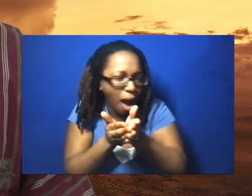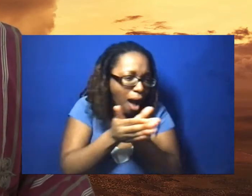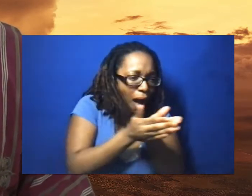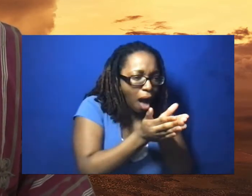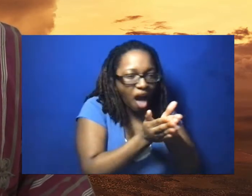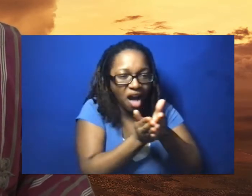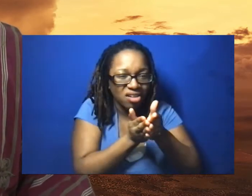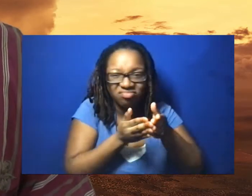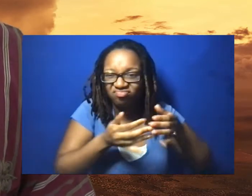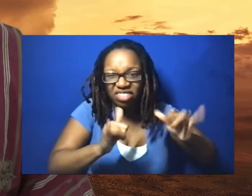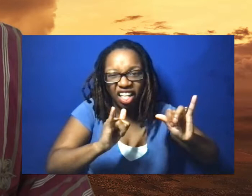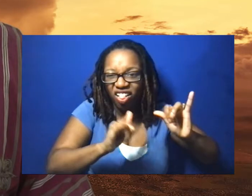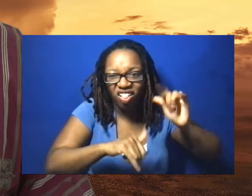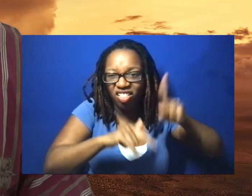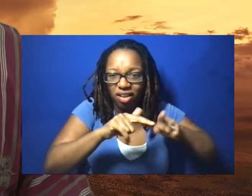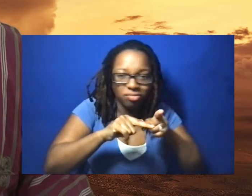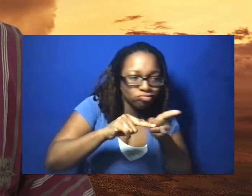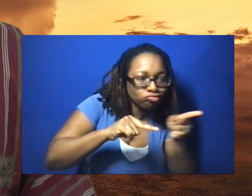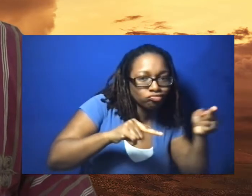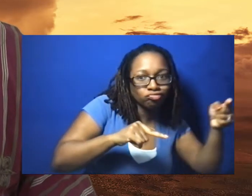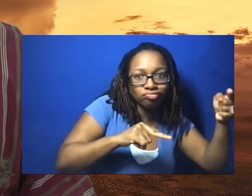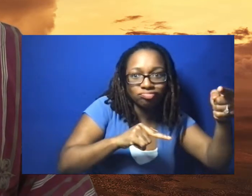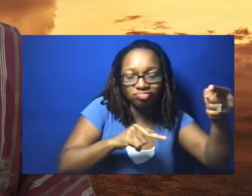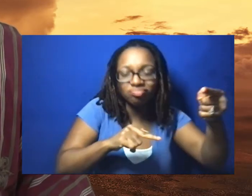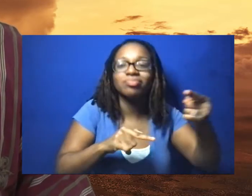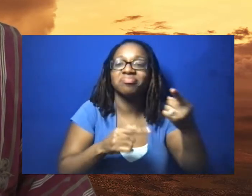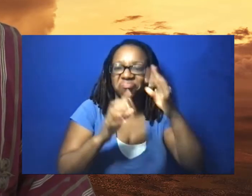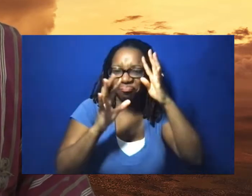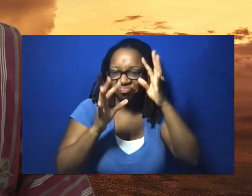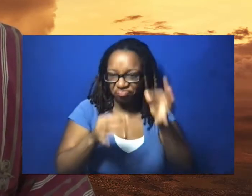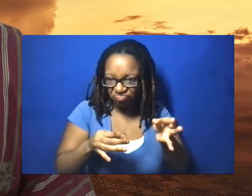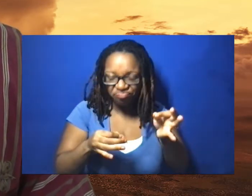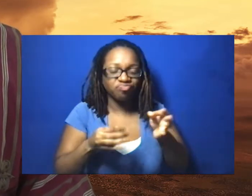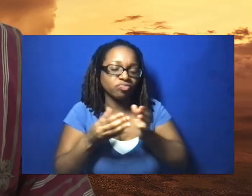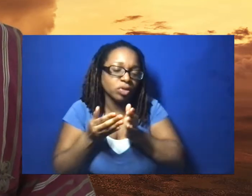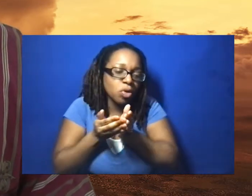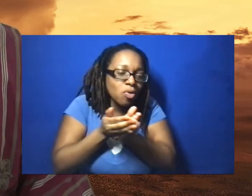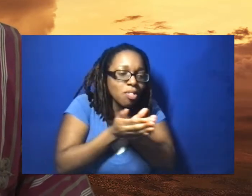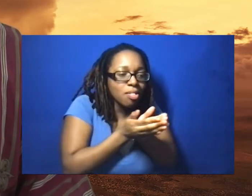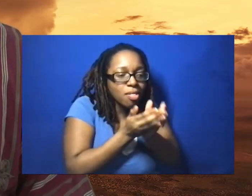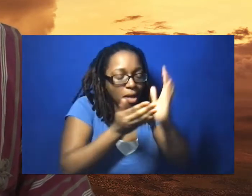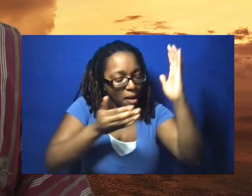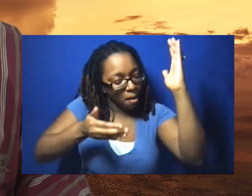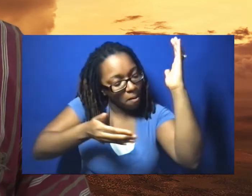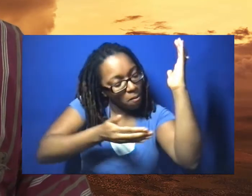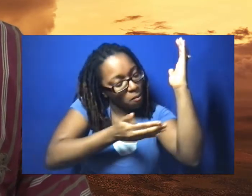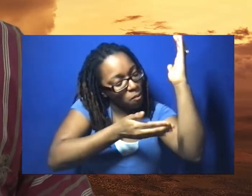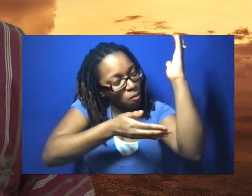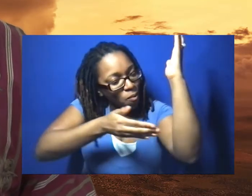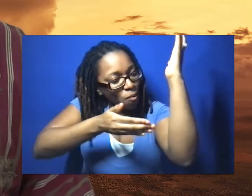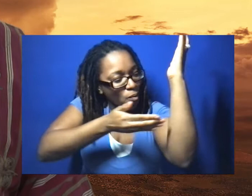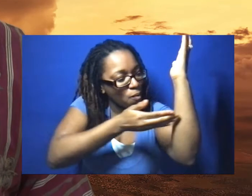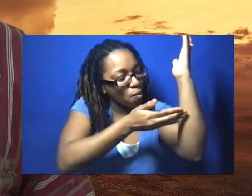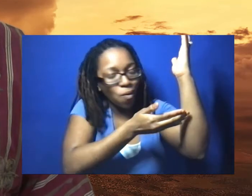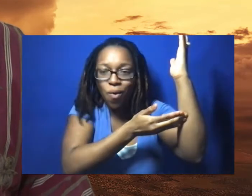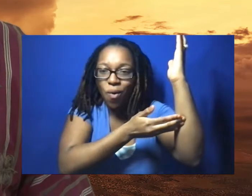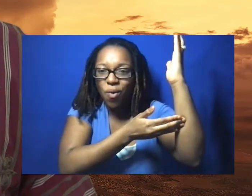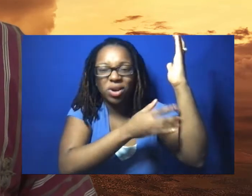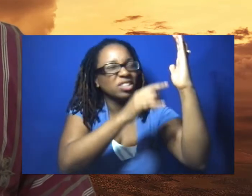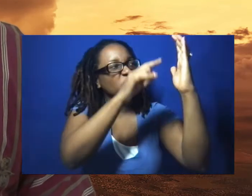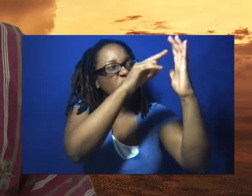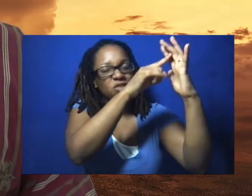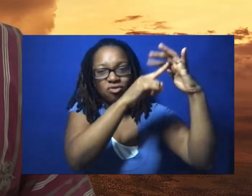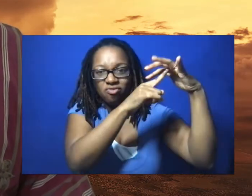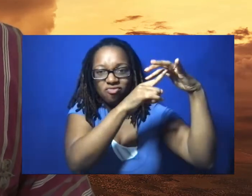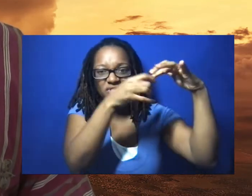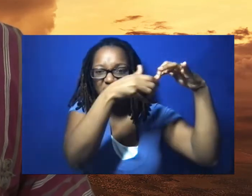his canoe up to the tree, and he began to pull on the limbs and